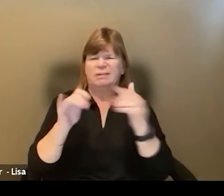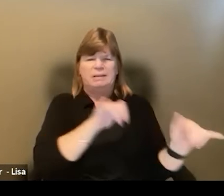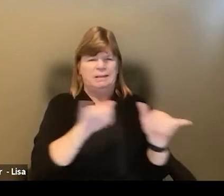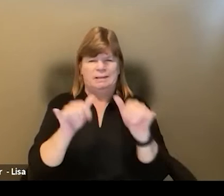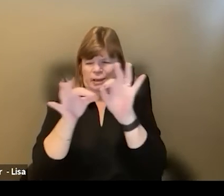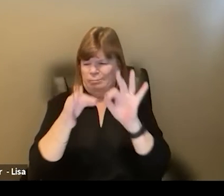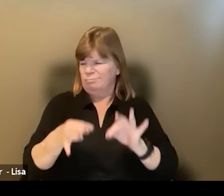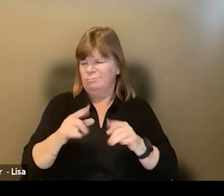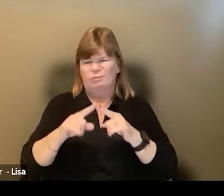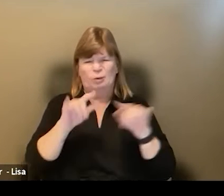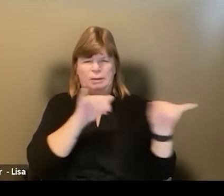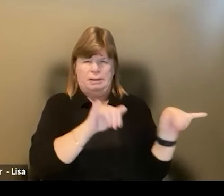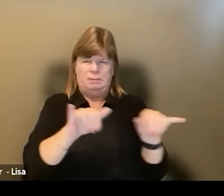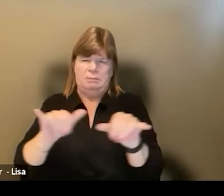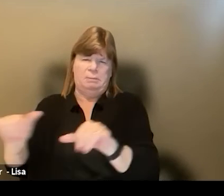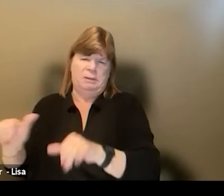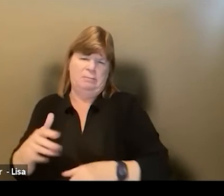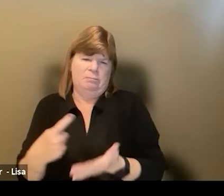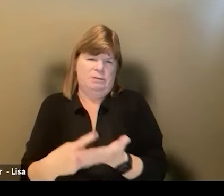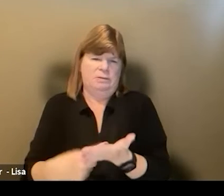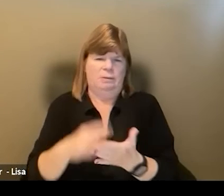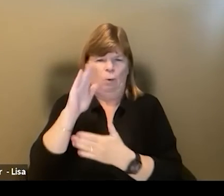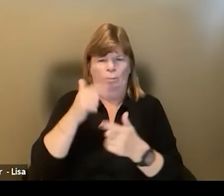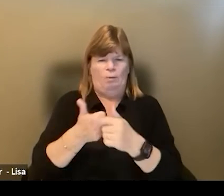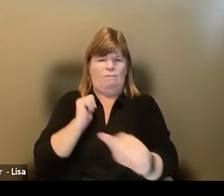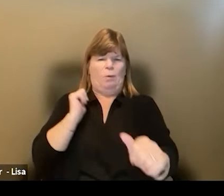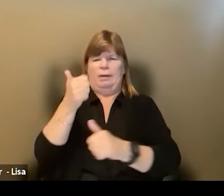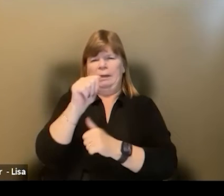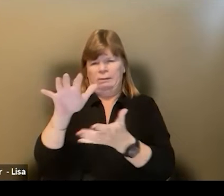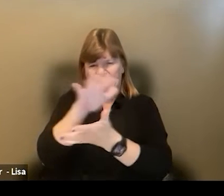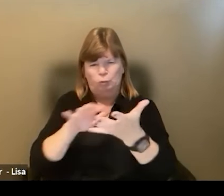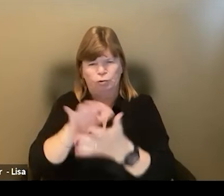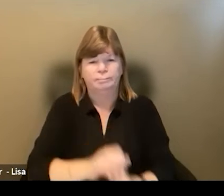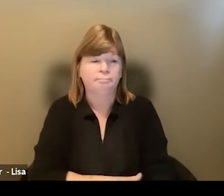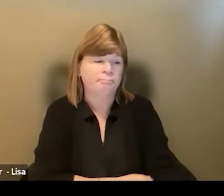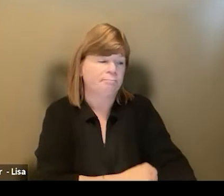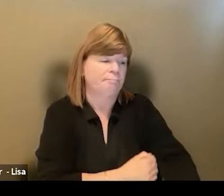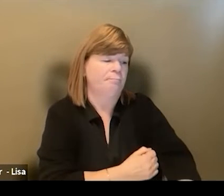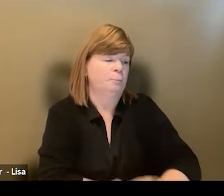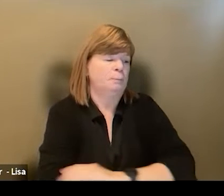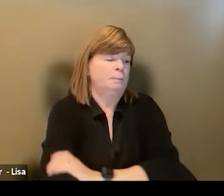multiple waivers for consistency and hopefully avoid confusion for recipients.